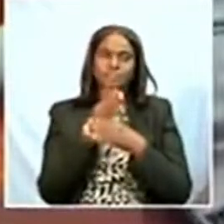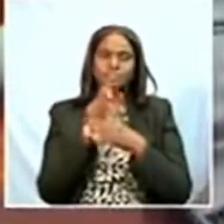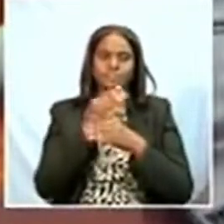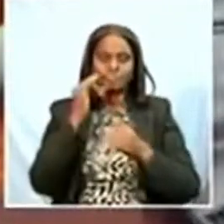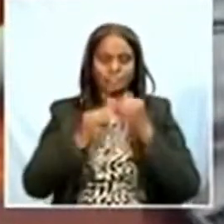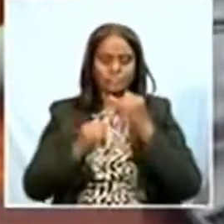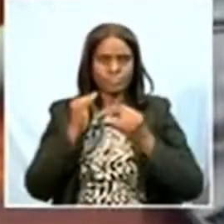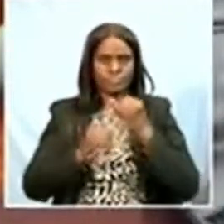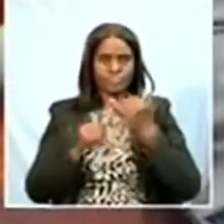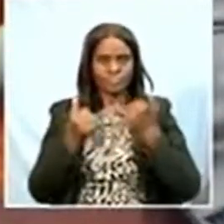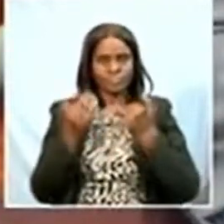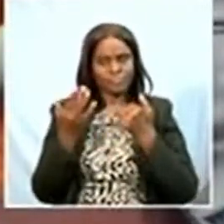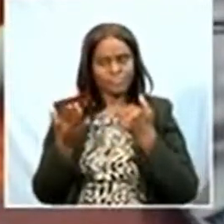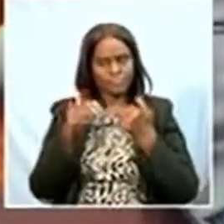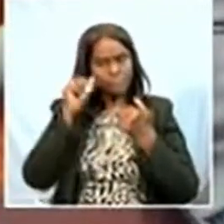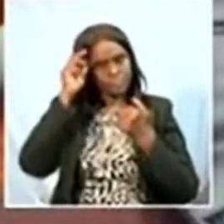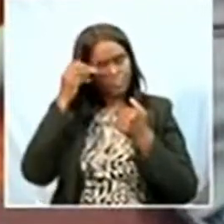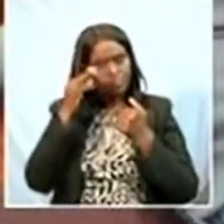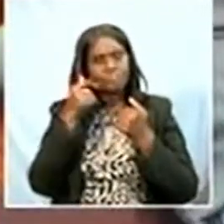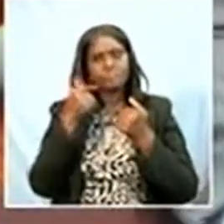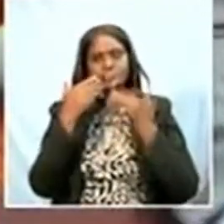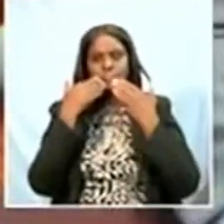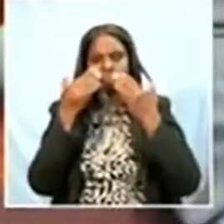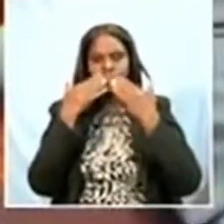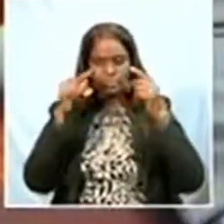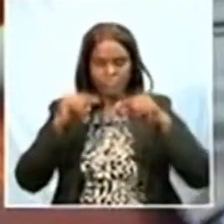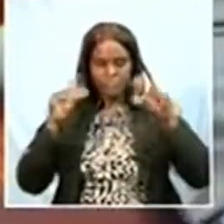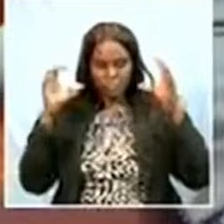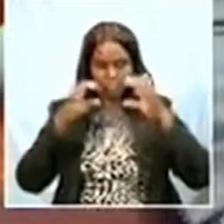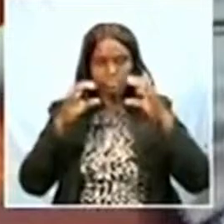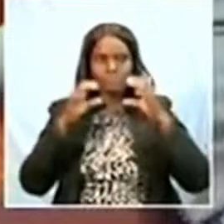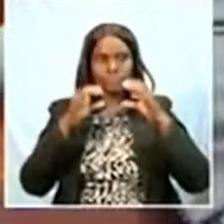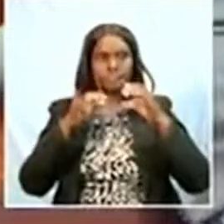Lastly, the Ministry would like to thank the committee